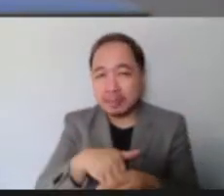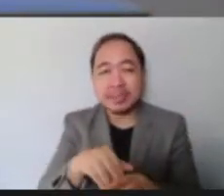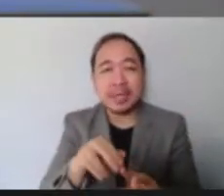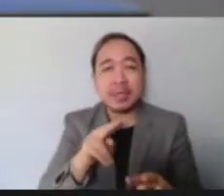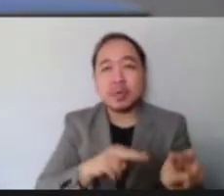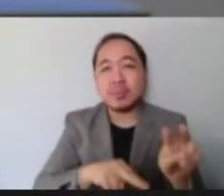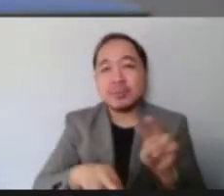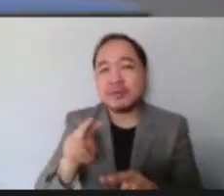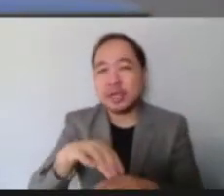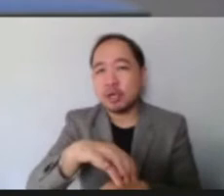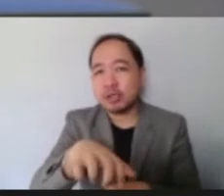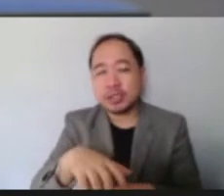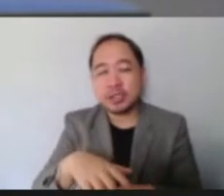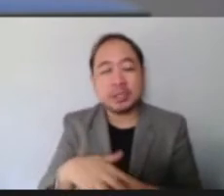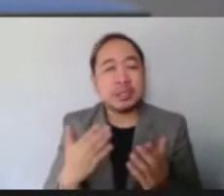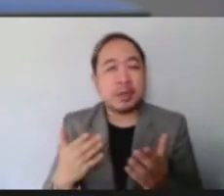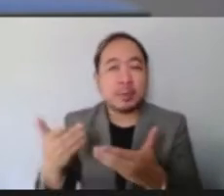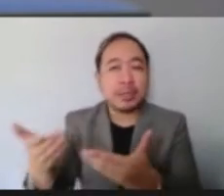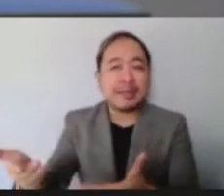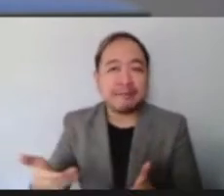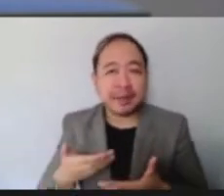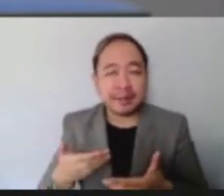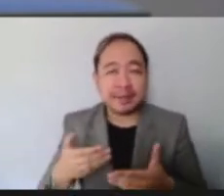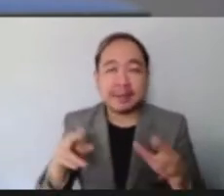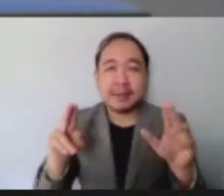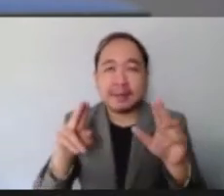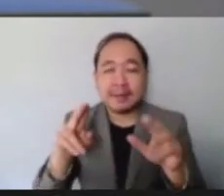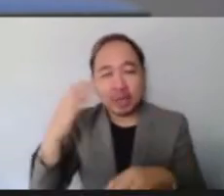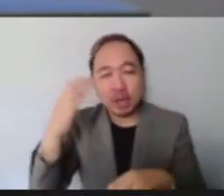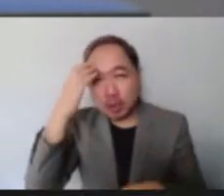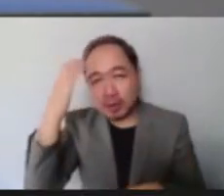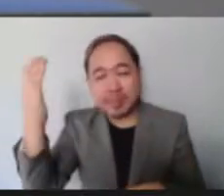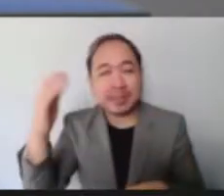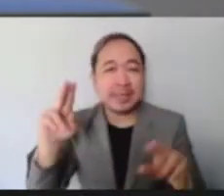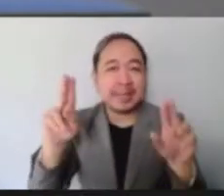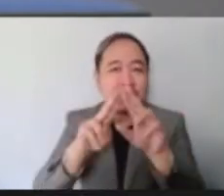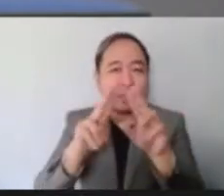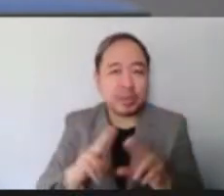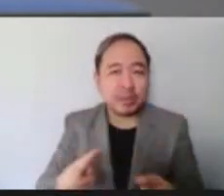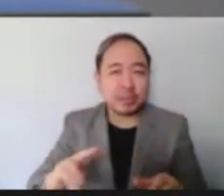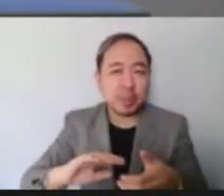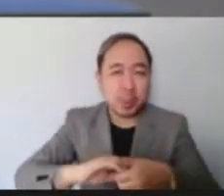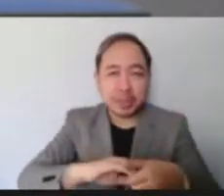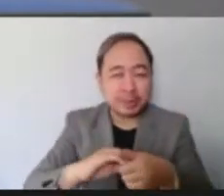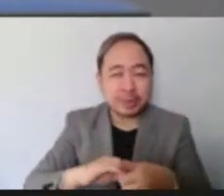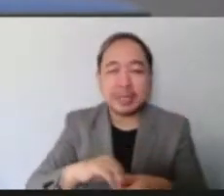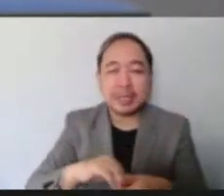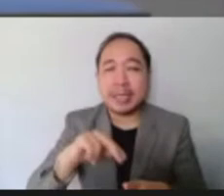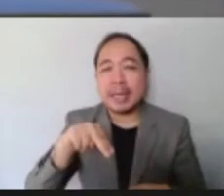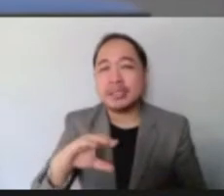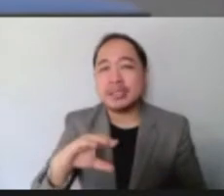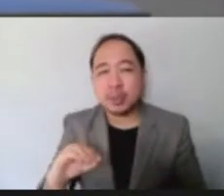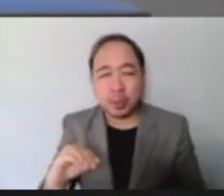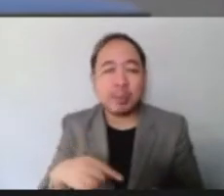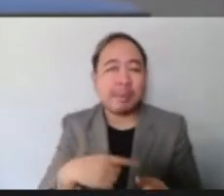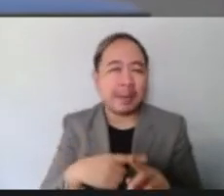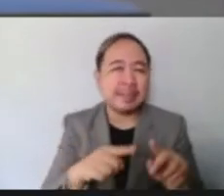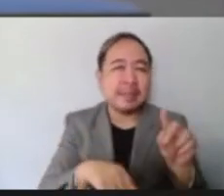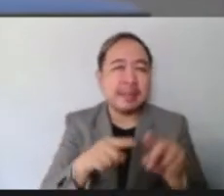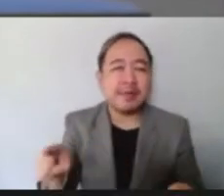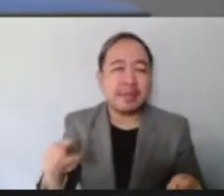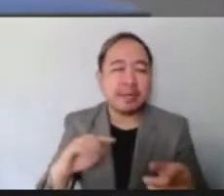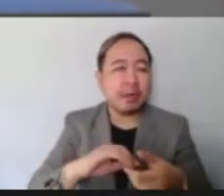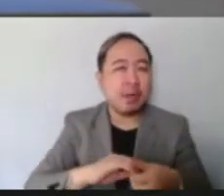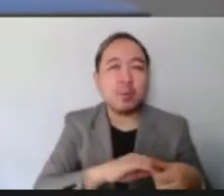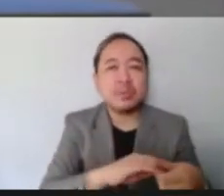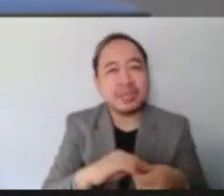invite statements from intergovernmental International organizations non-governmental organizations and other entities following those